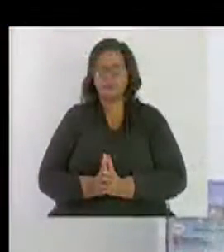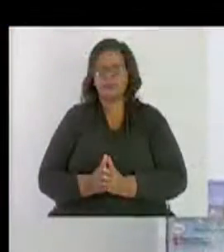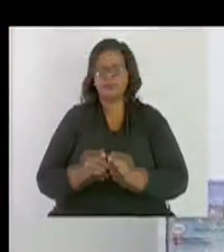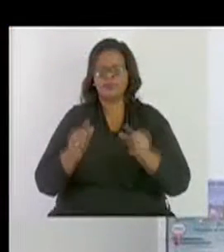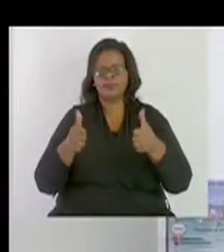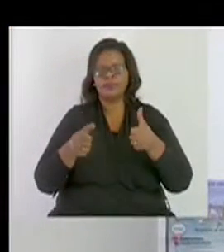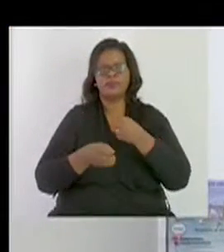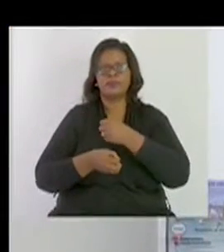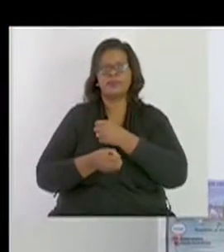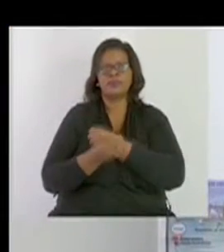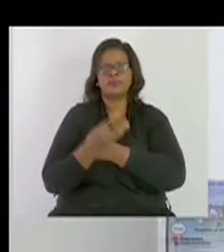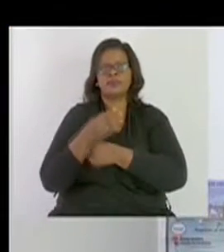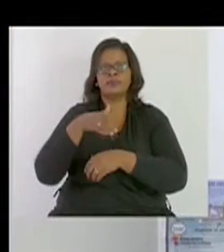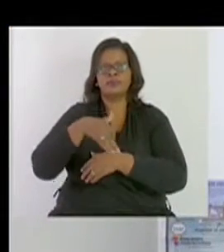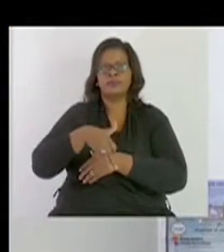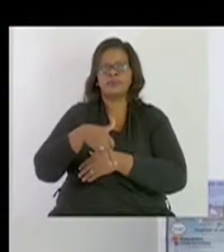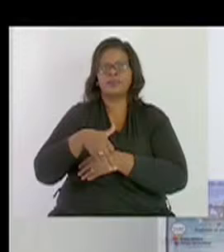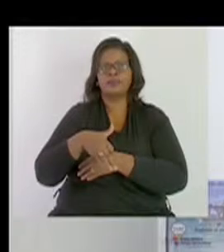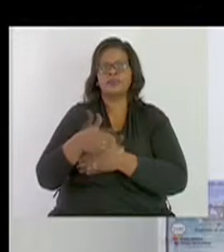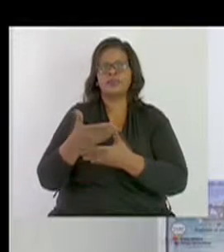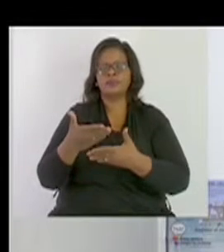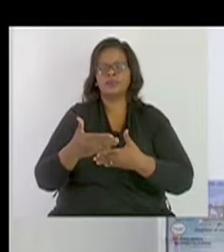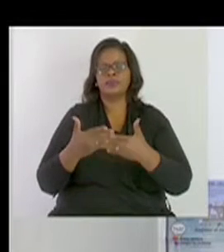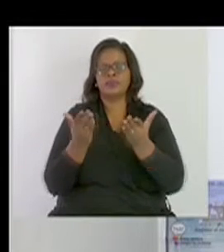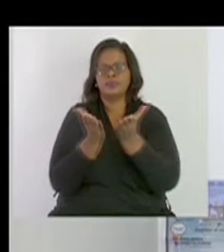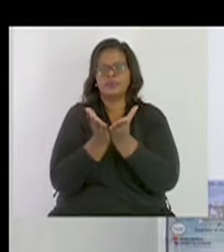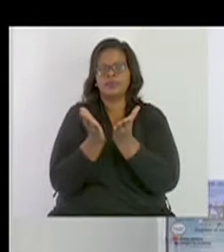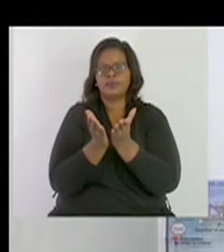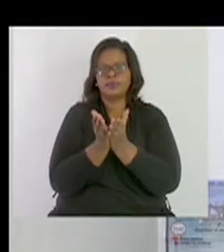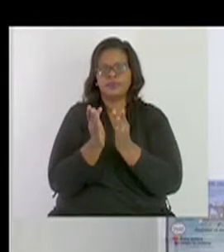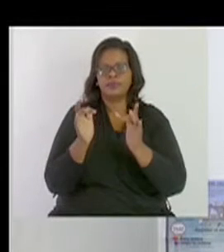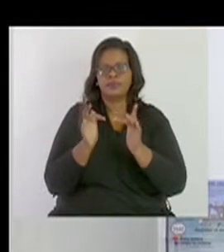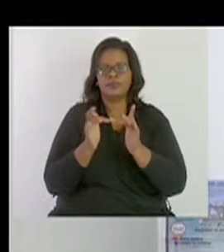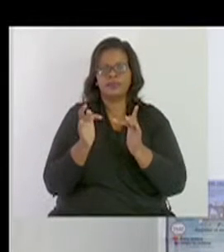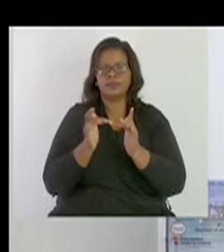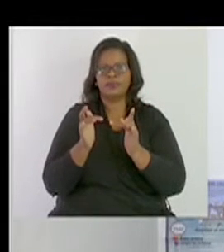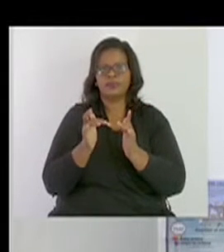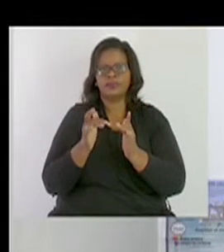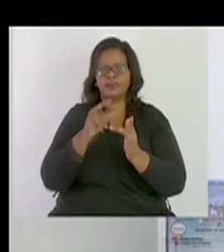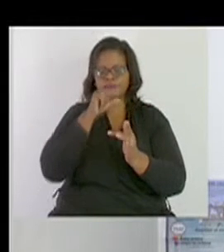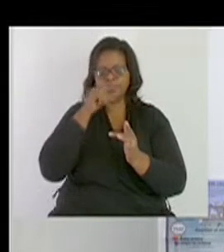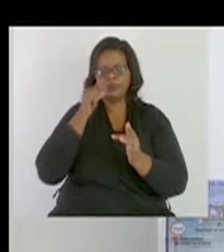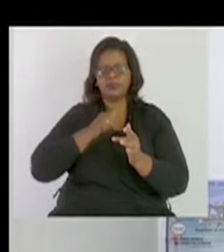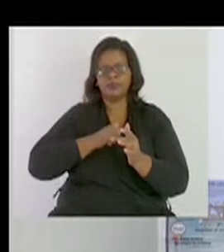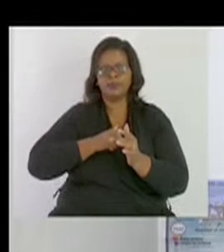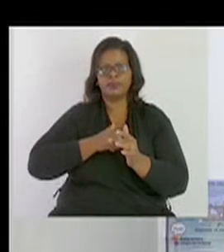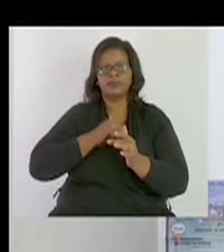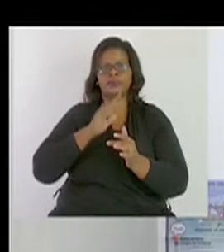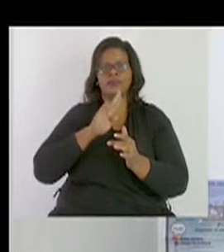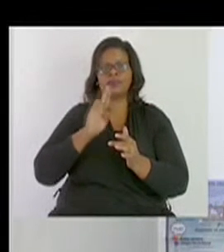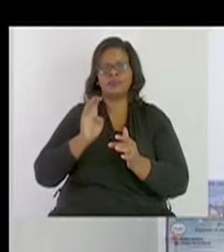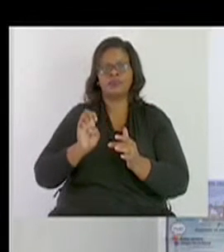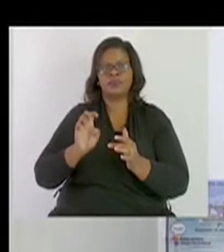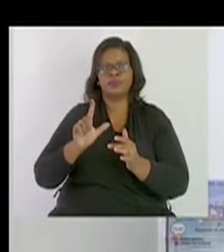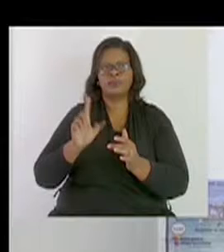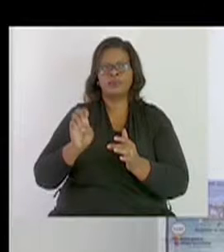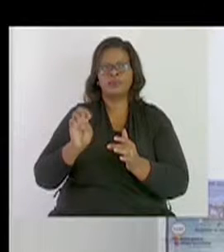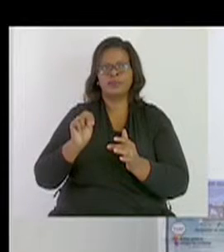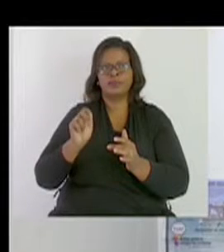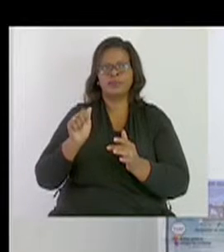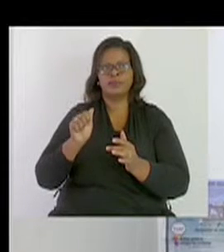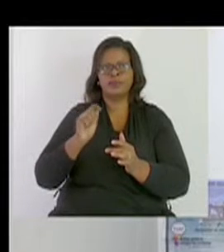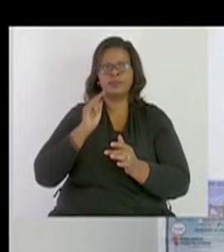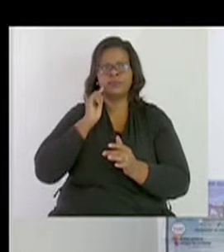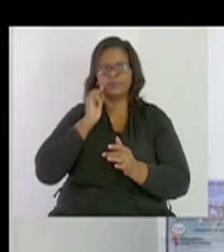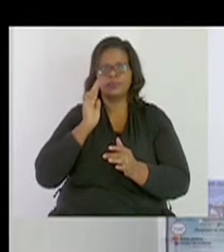Good morning, Namibia. Welcome to MyZone online school. My name is Mr. Phineas Majon. I am here